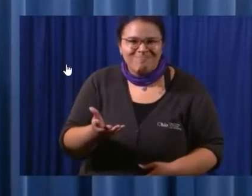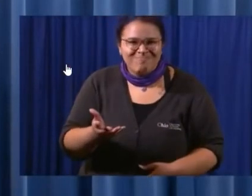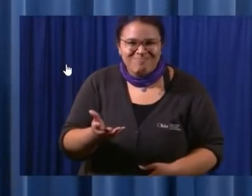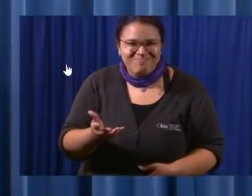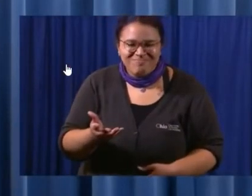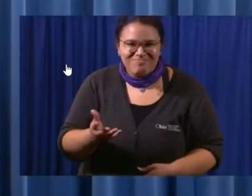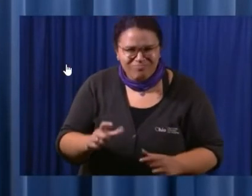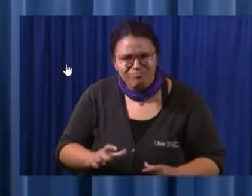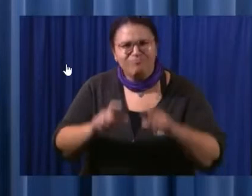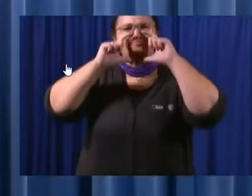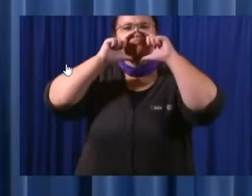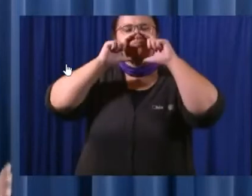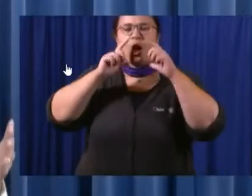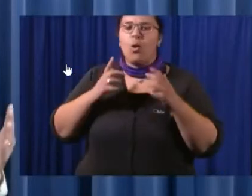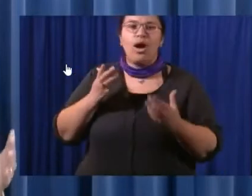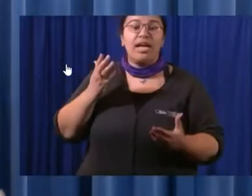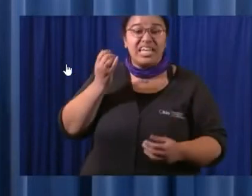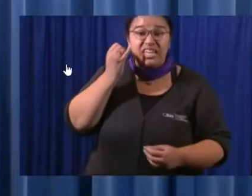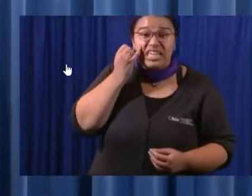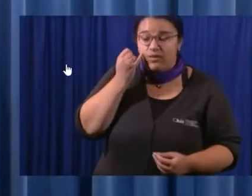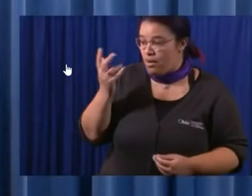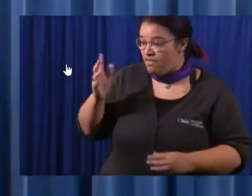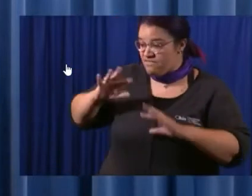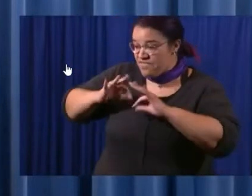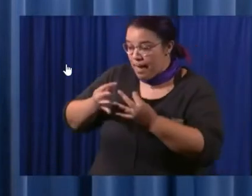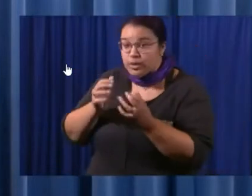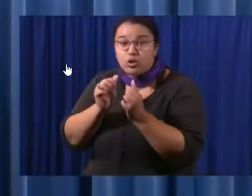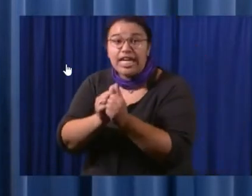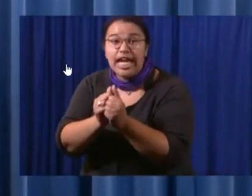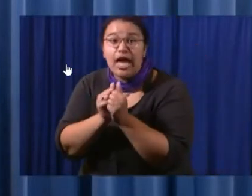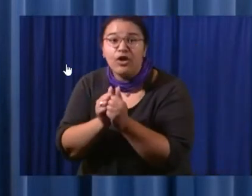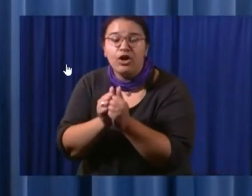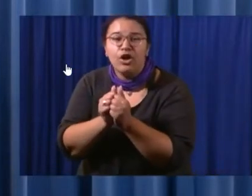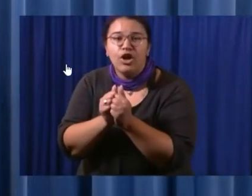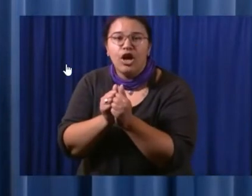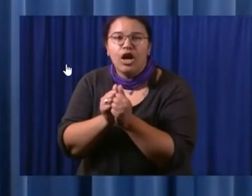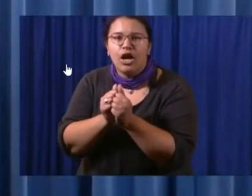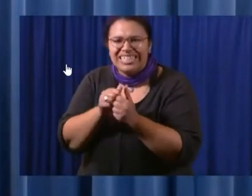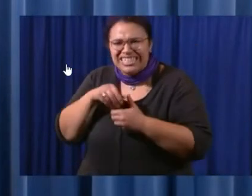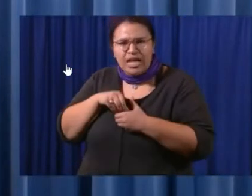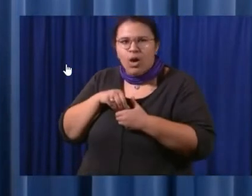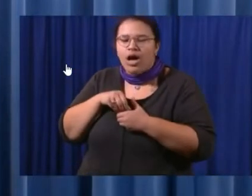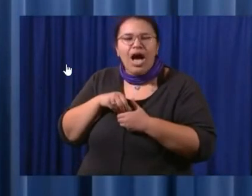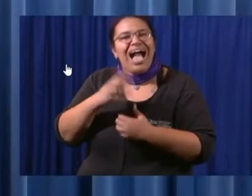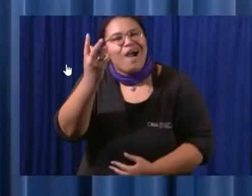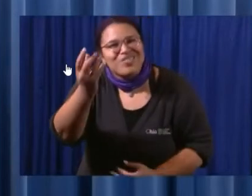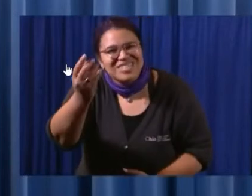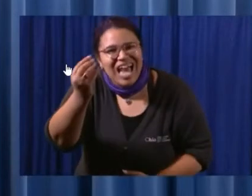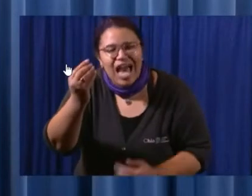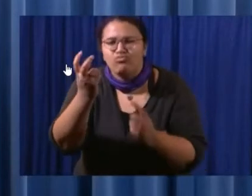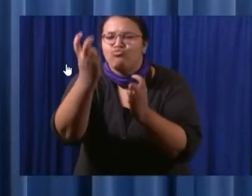Wear a mask. And it's just what we do in our lives. And I think Ohioans are,